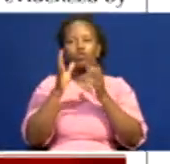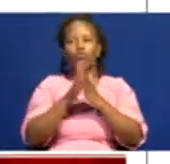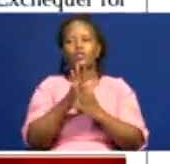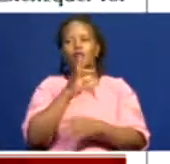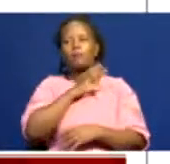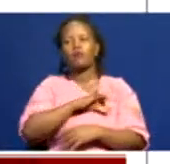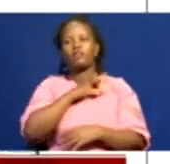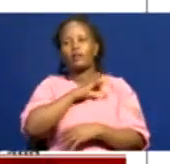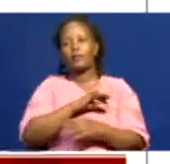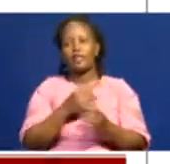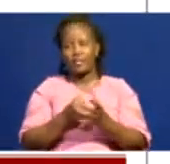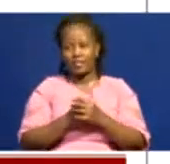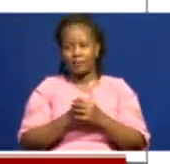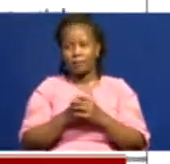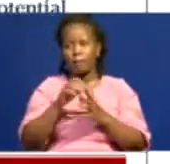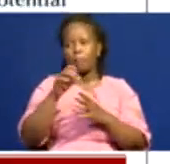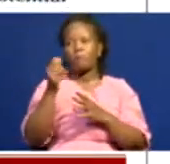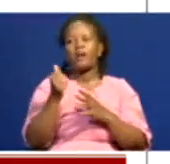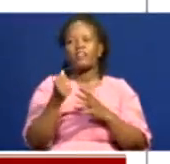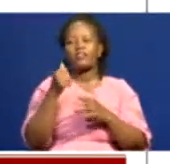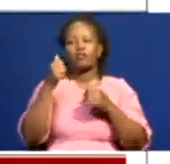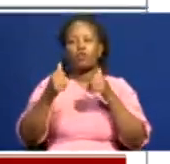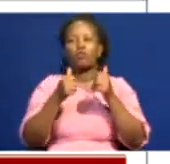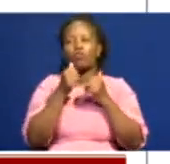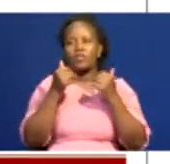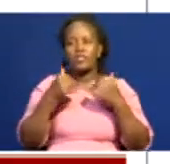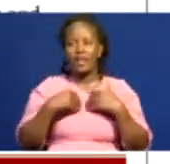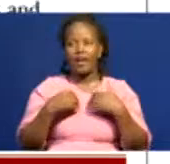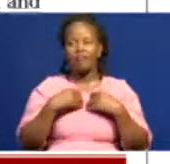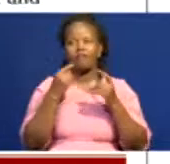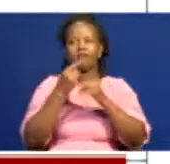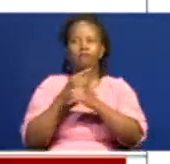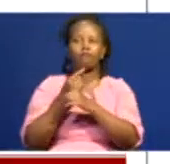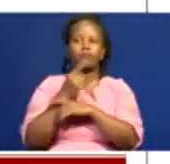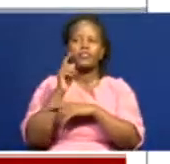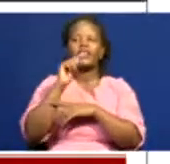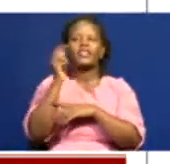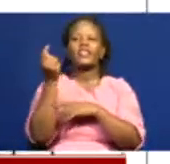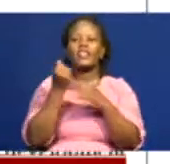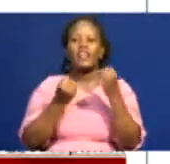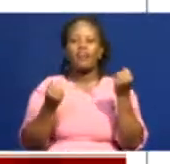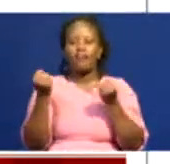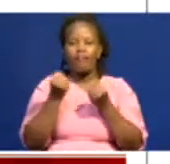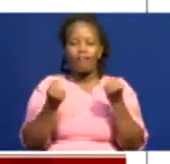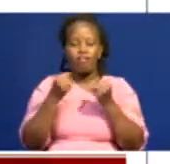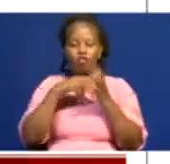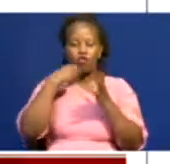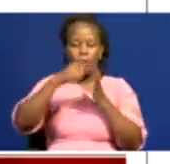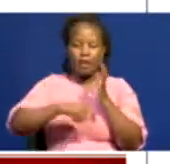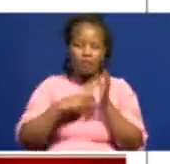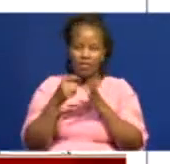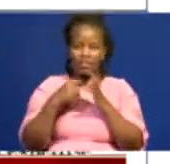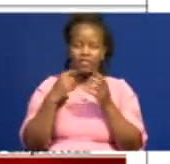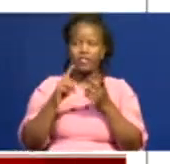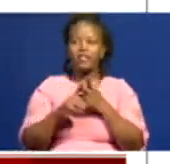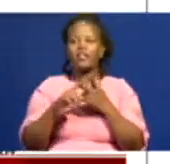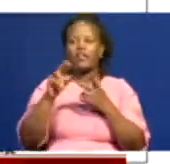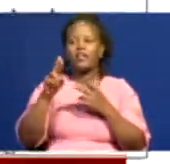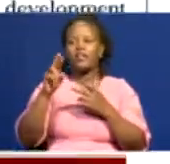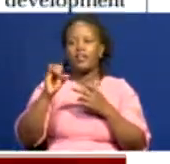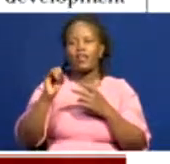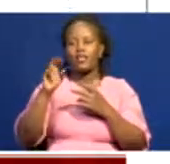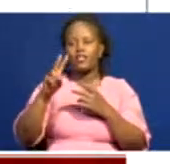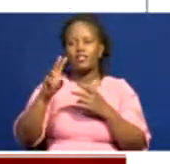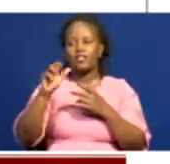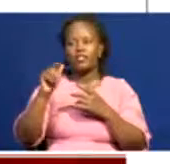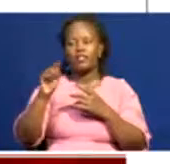Other parastatals such as the Numerical Machining Complex, Kenya Vehicle Manufacturers Limited, and Rivertex East Africa Limited have